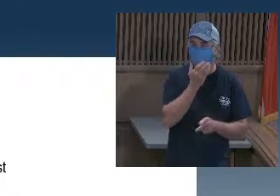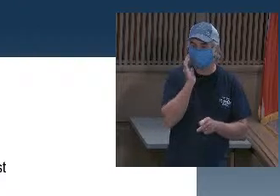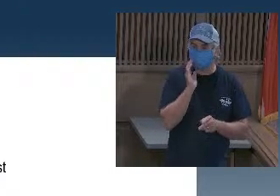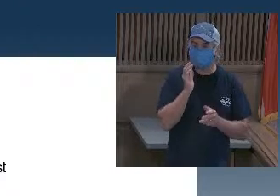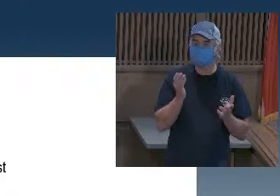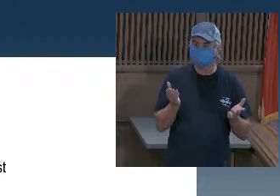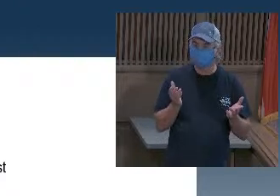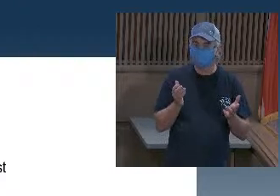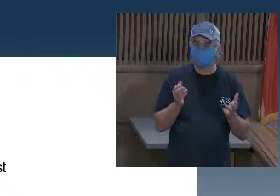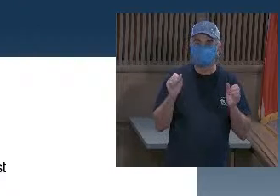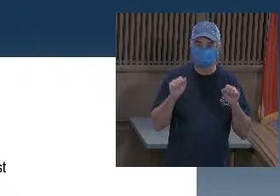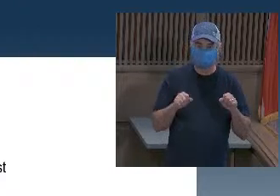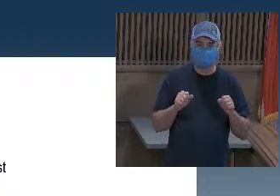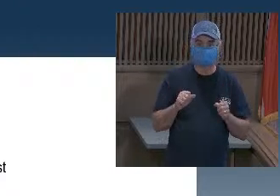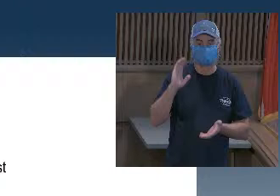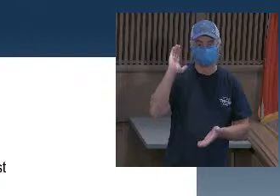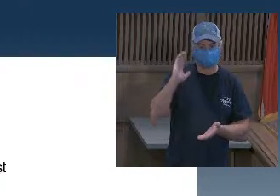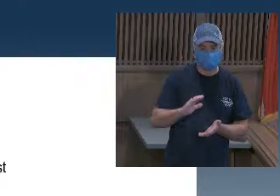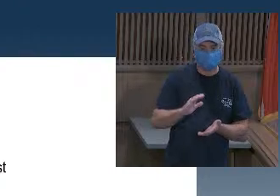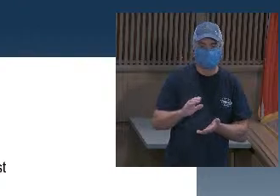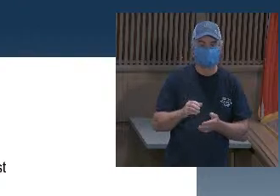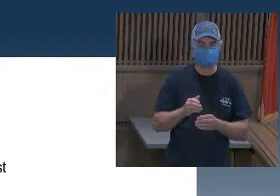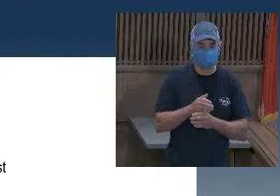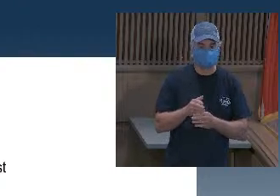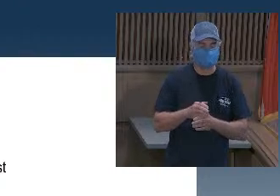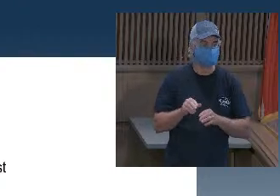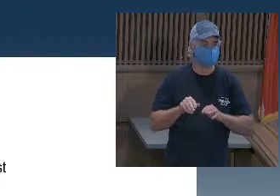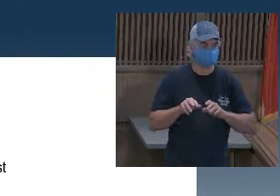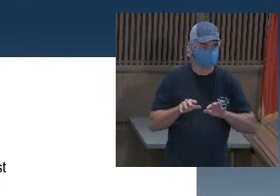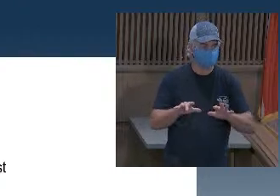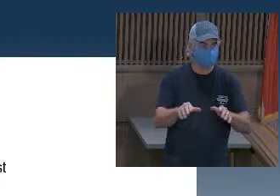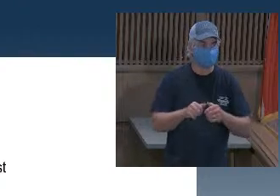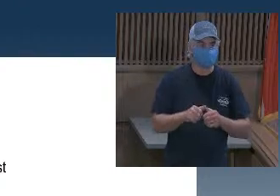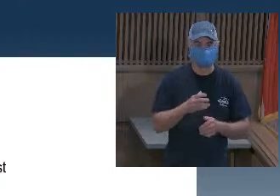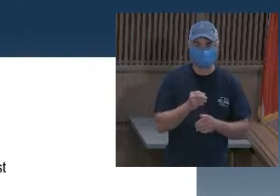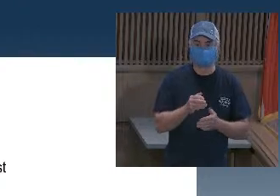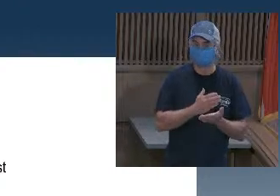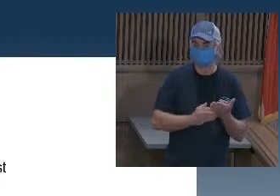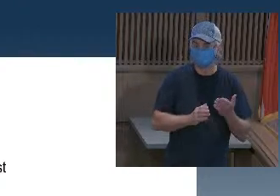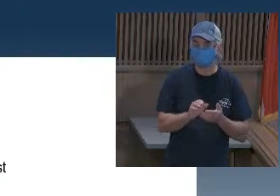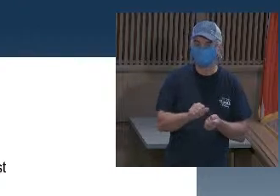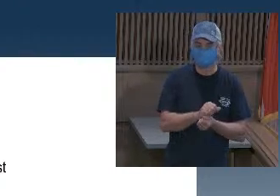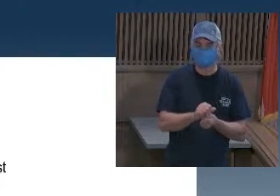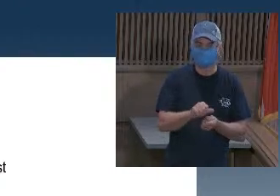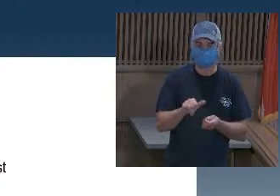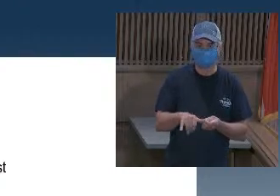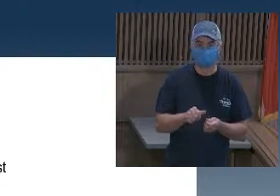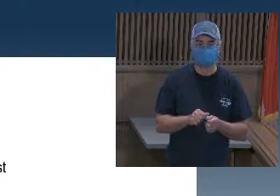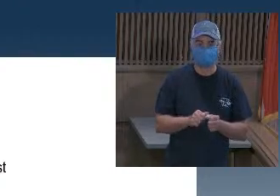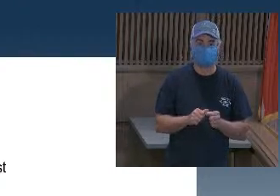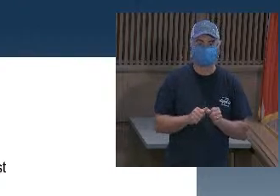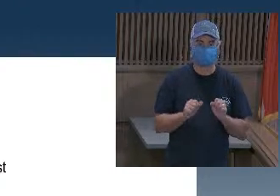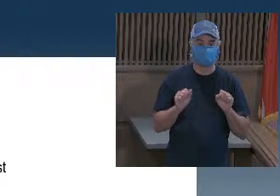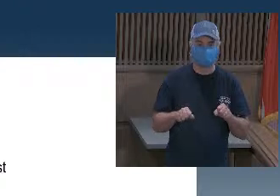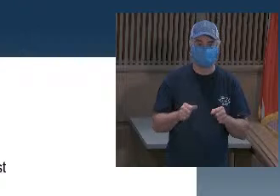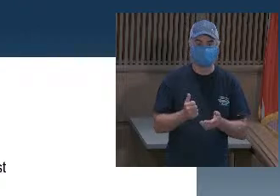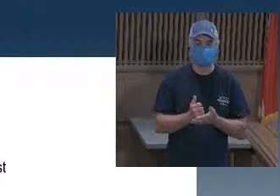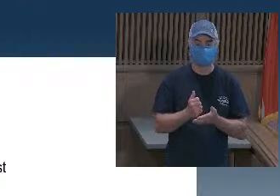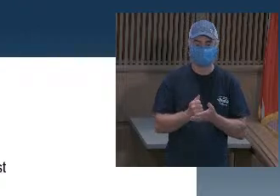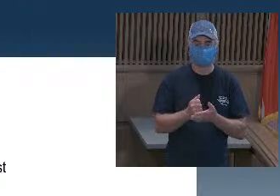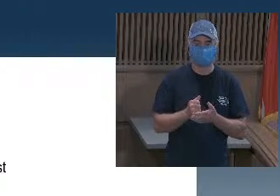masks can also help greatly. Hygiene is another thing that we can do to reduce the